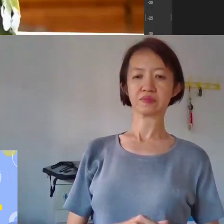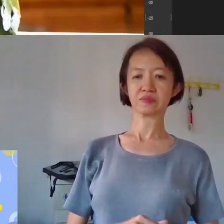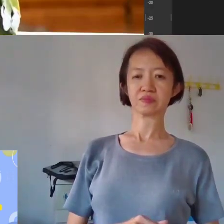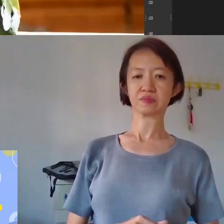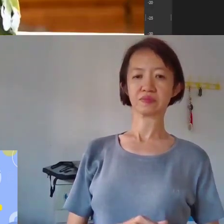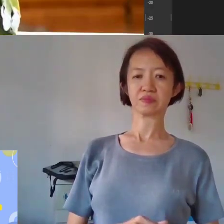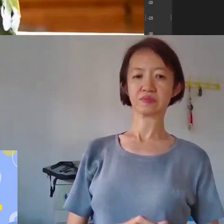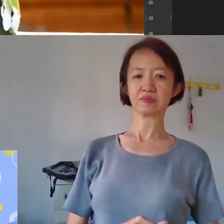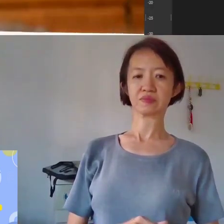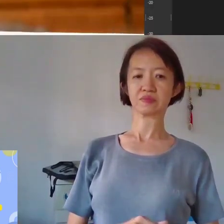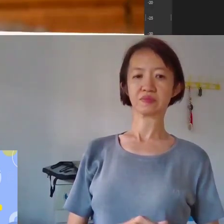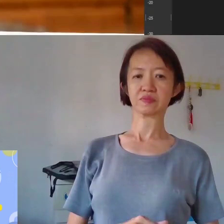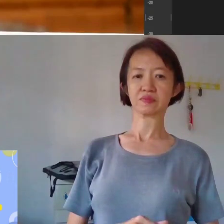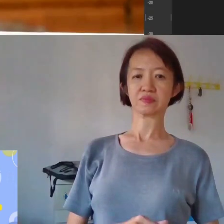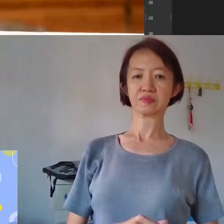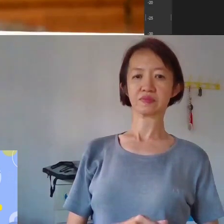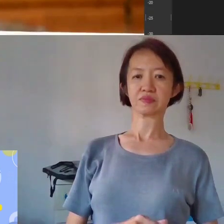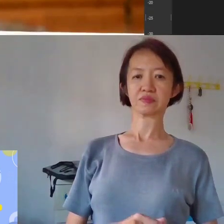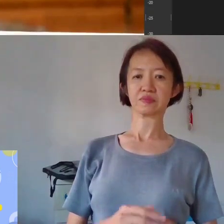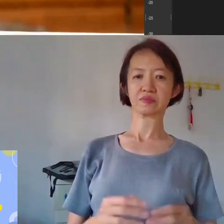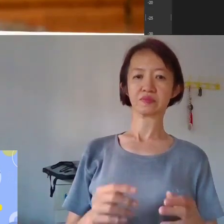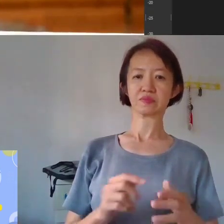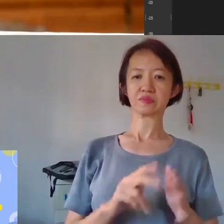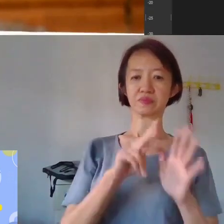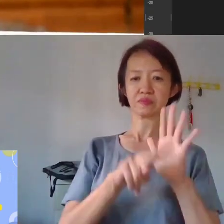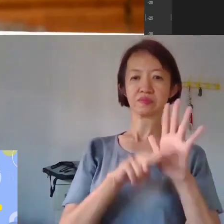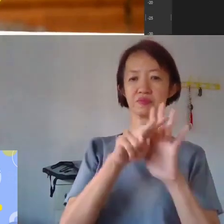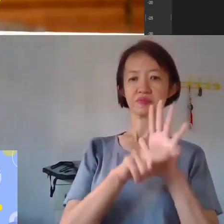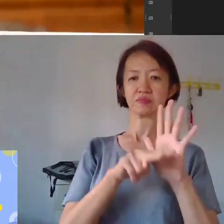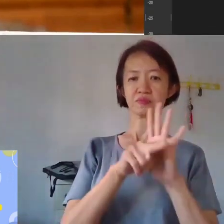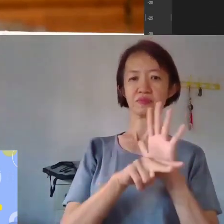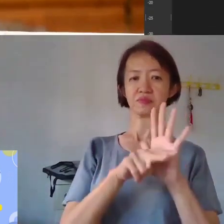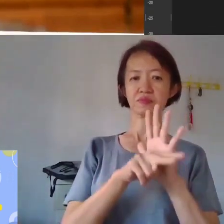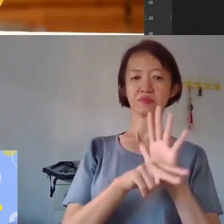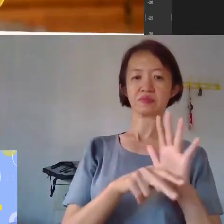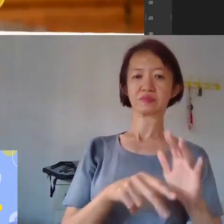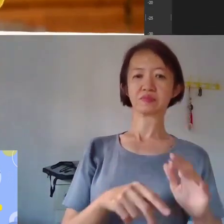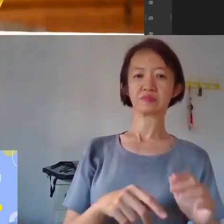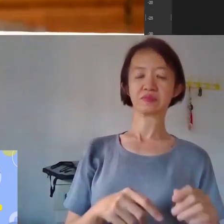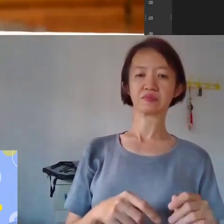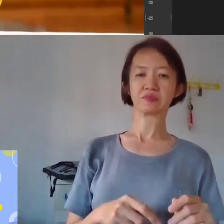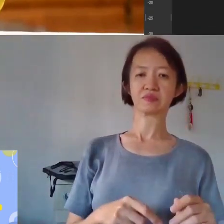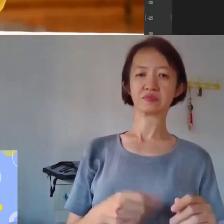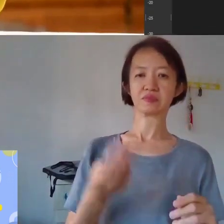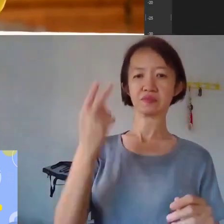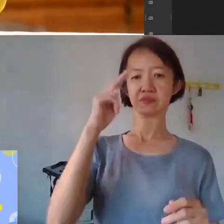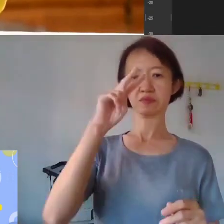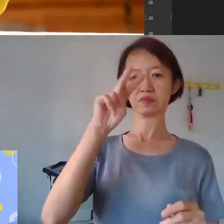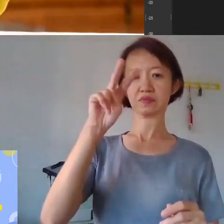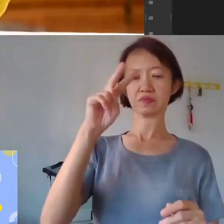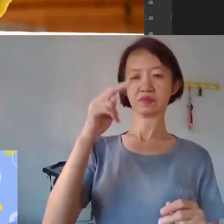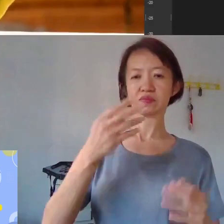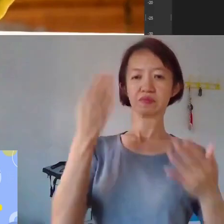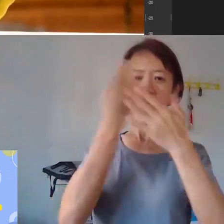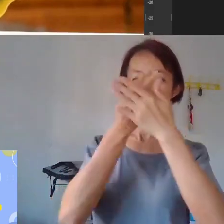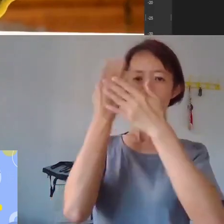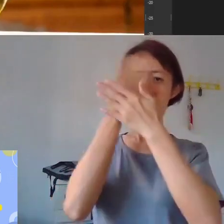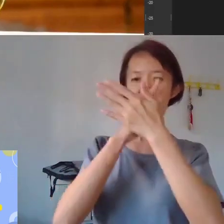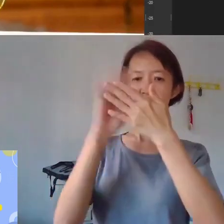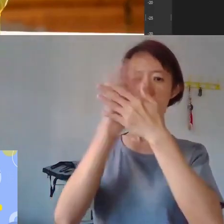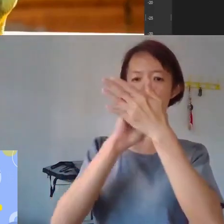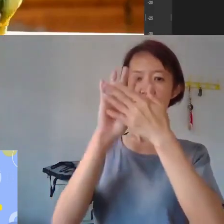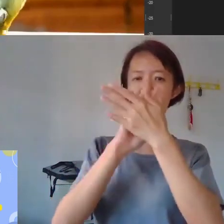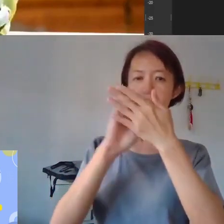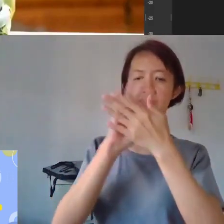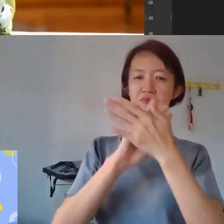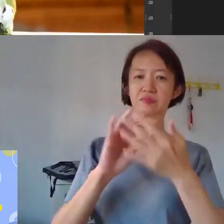and this is it. If I click play, for example, from here, you can see that blur follows. It's not